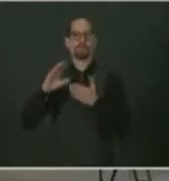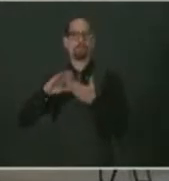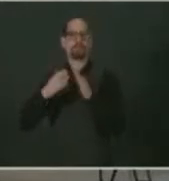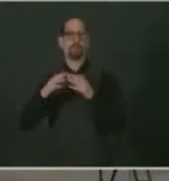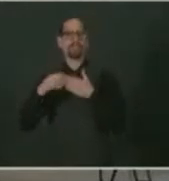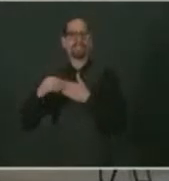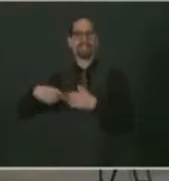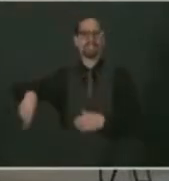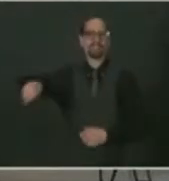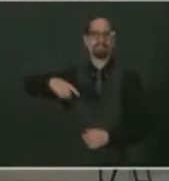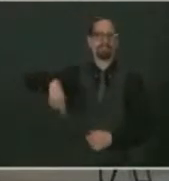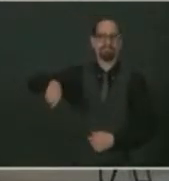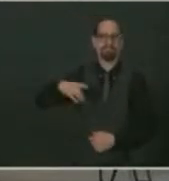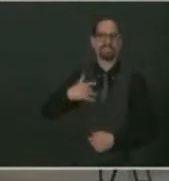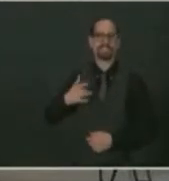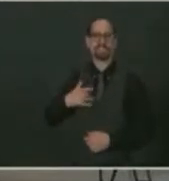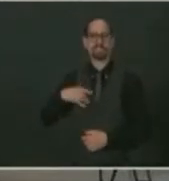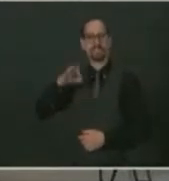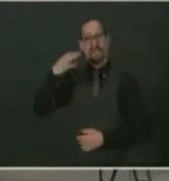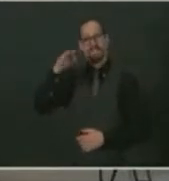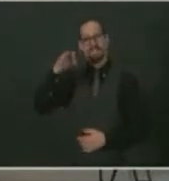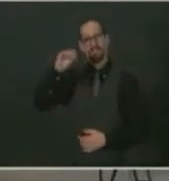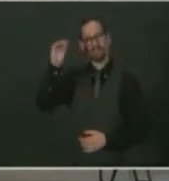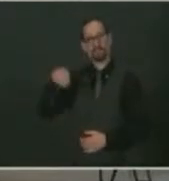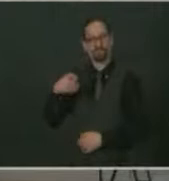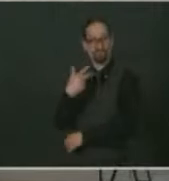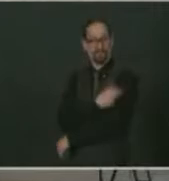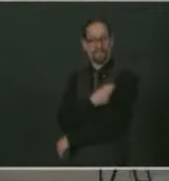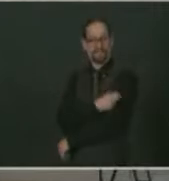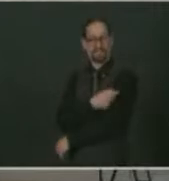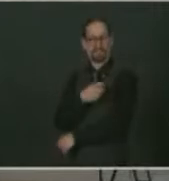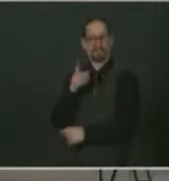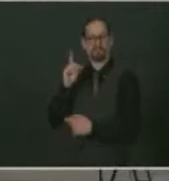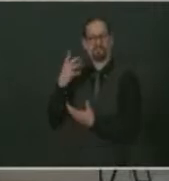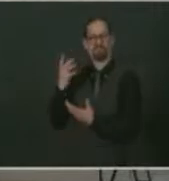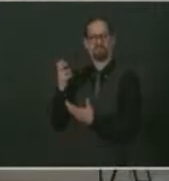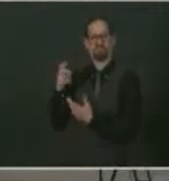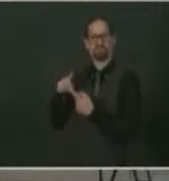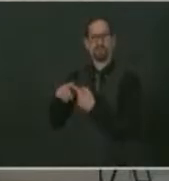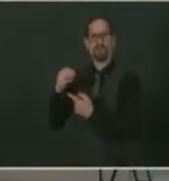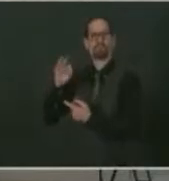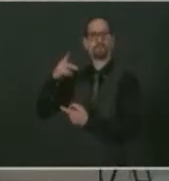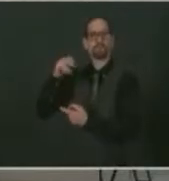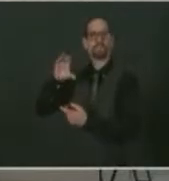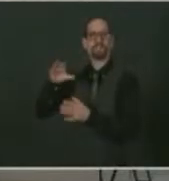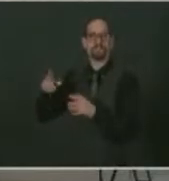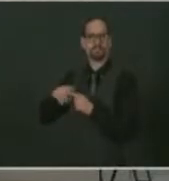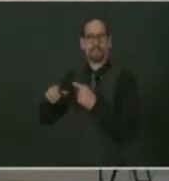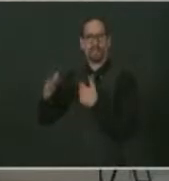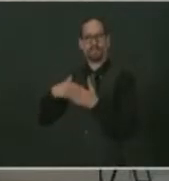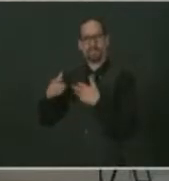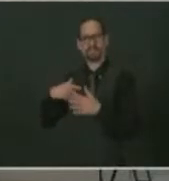data shows 19% of vaccines have gone to people of color, even though they make up a third of the state. Do you think more needs to be done to fix this